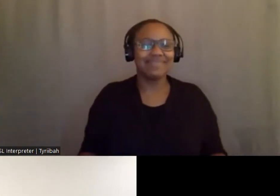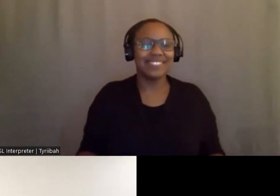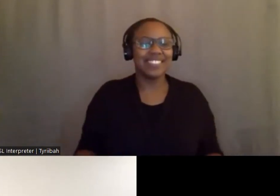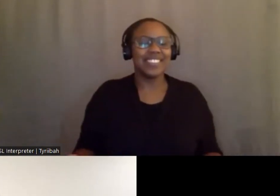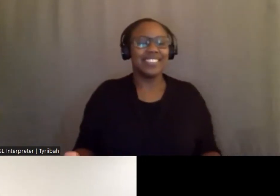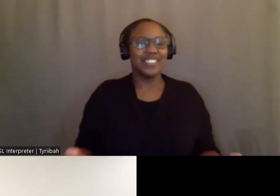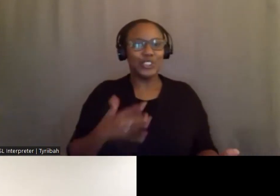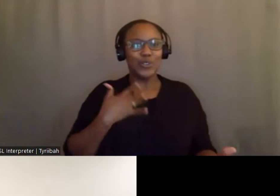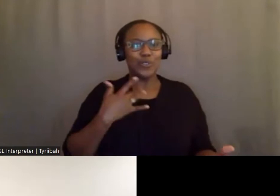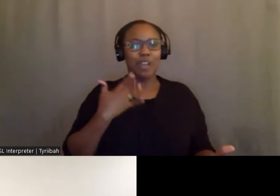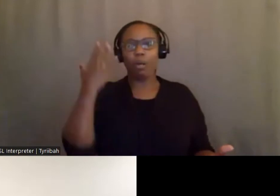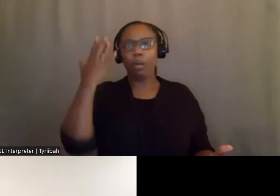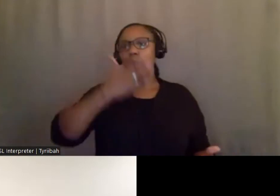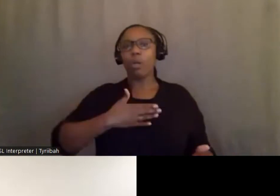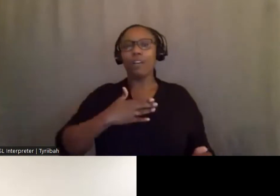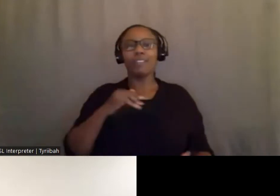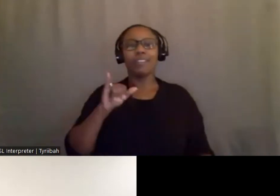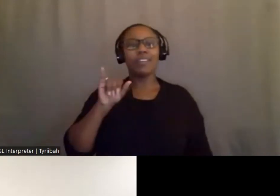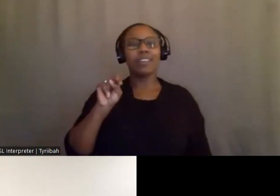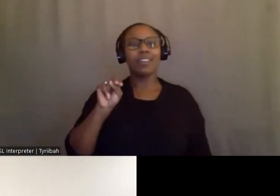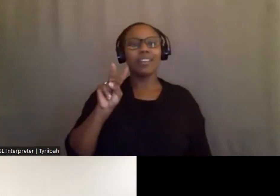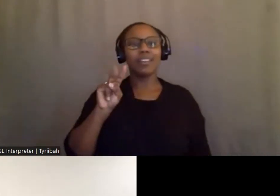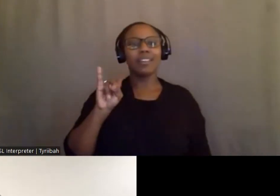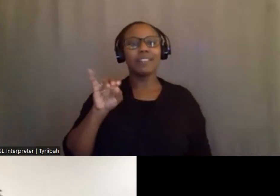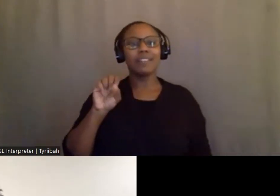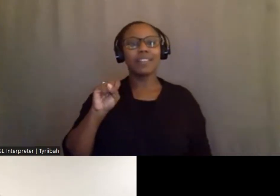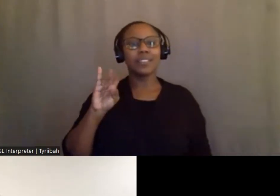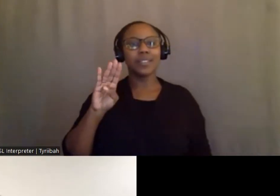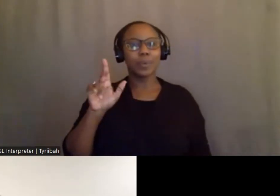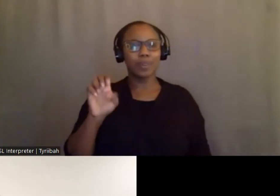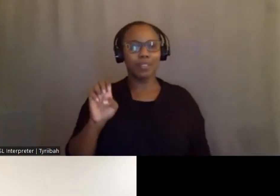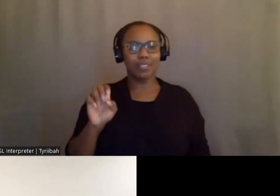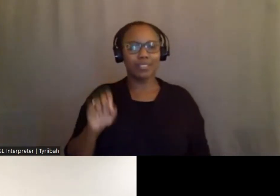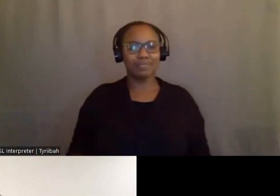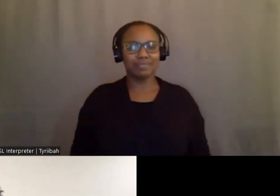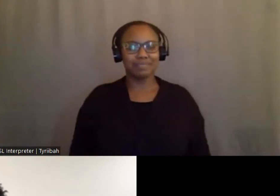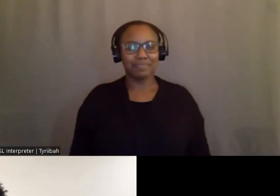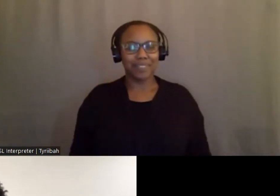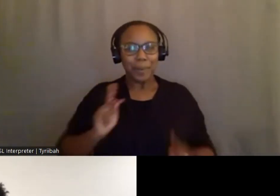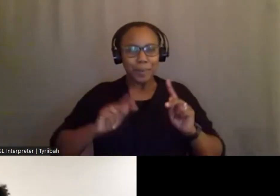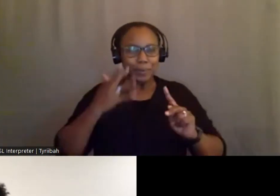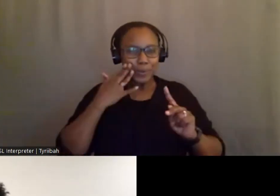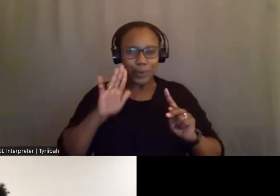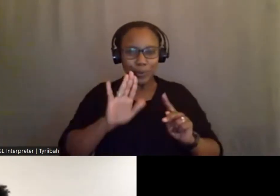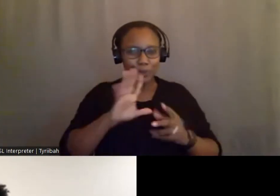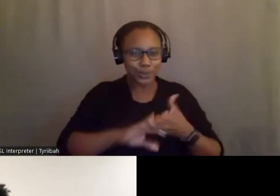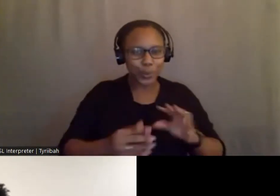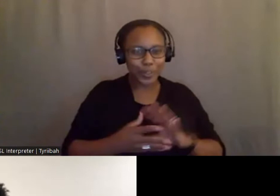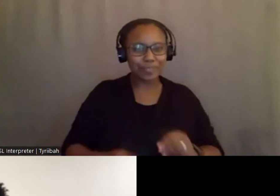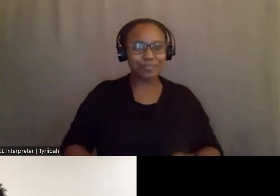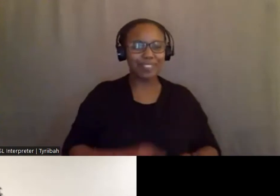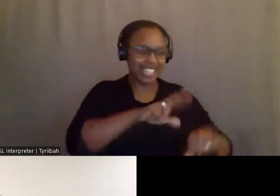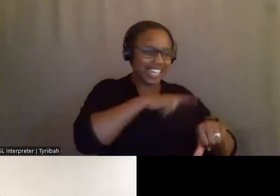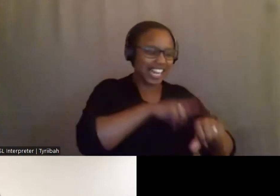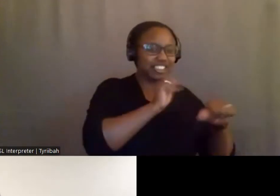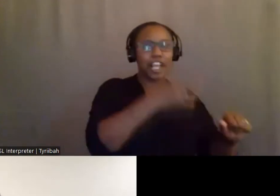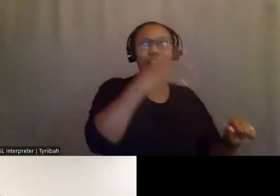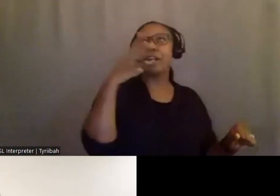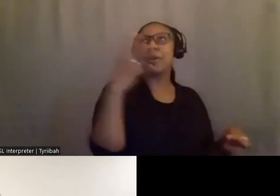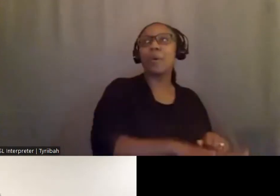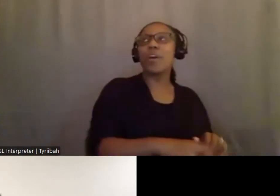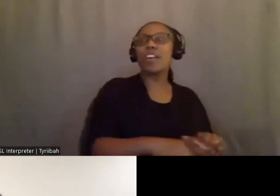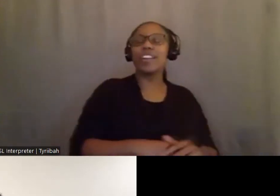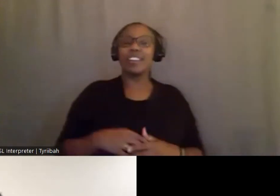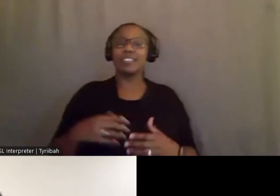invisible because people don't know your story. You know, the nation can ignore it, whereas the United States can no longer ignore slavery because of